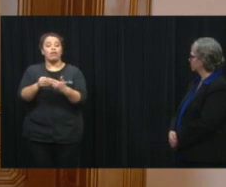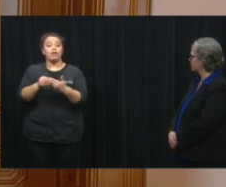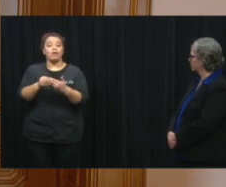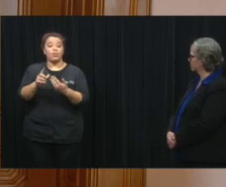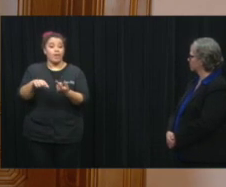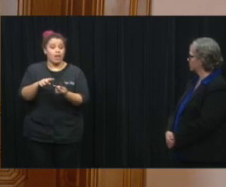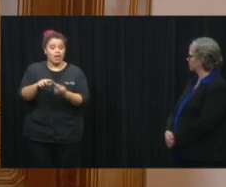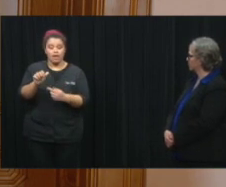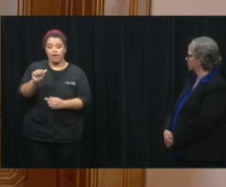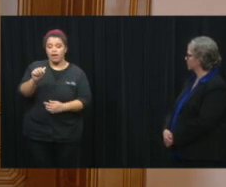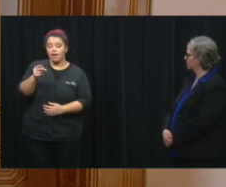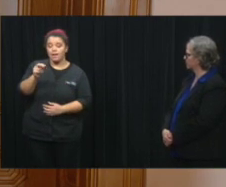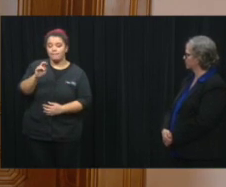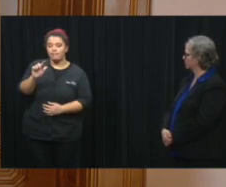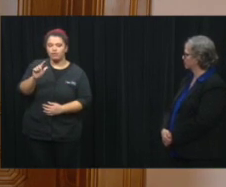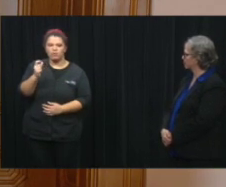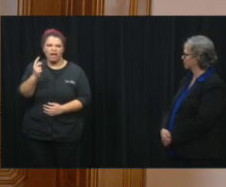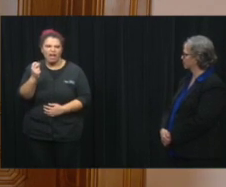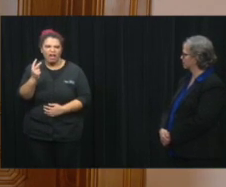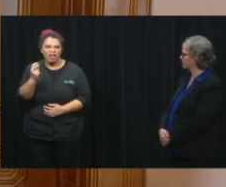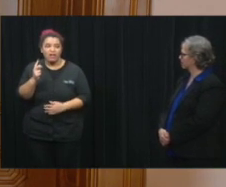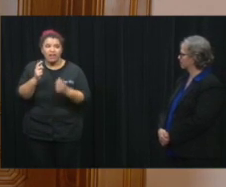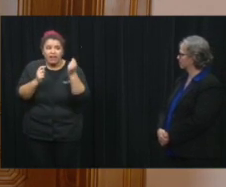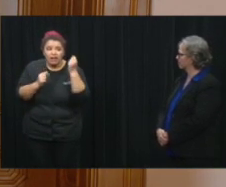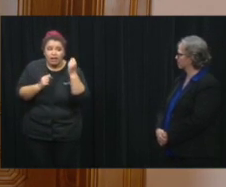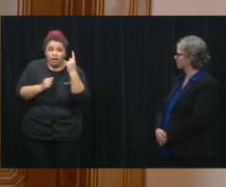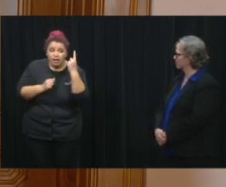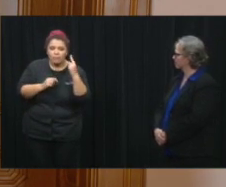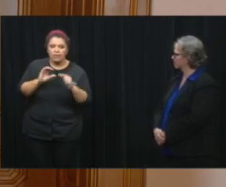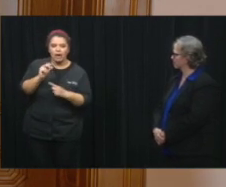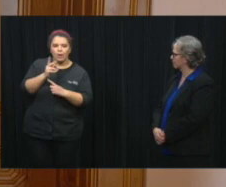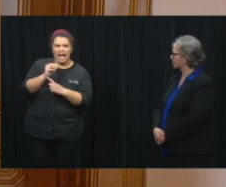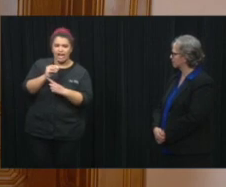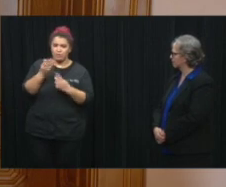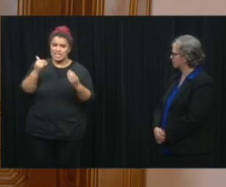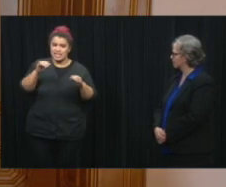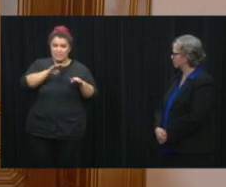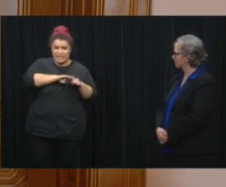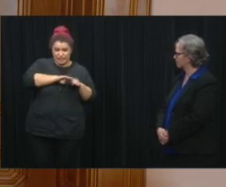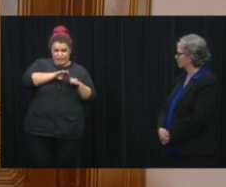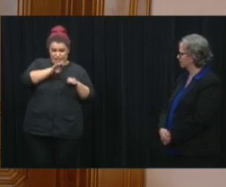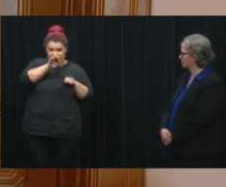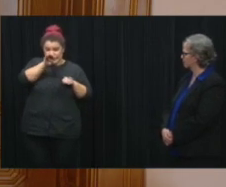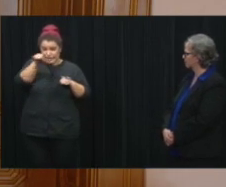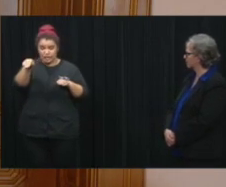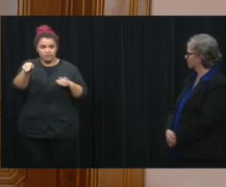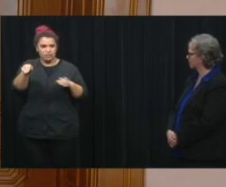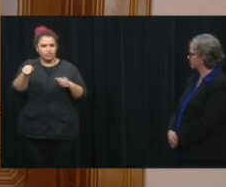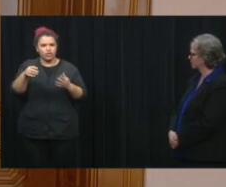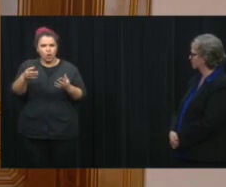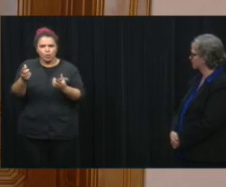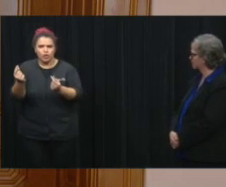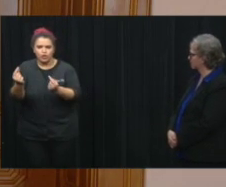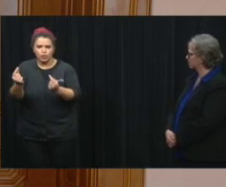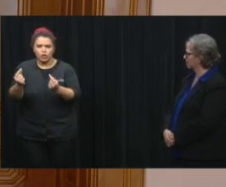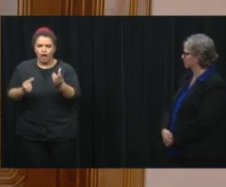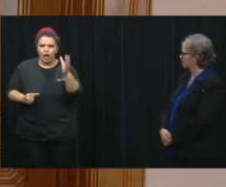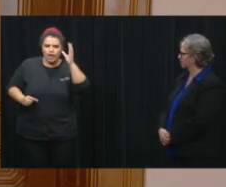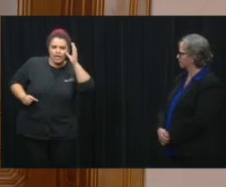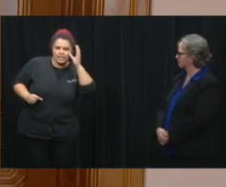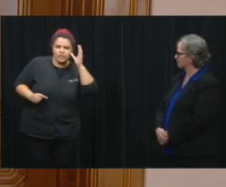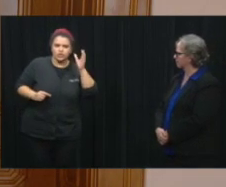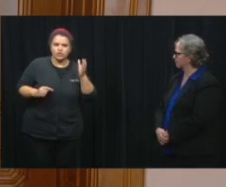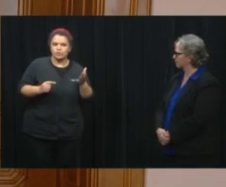will still be on the upswing during that time. How are you going to listen to your health advisors? Are you going to go with